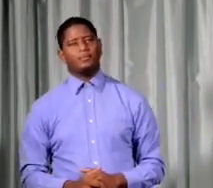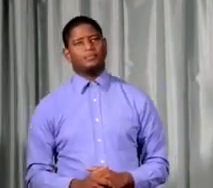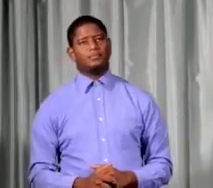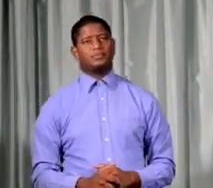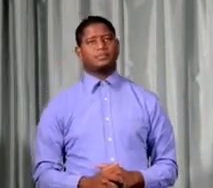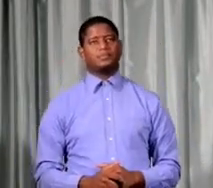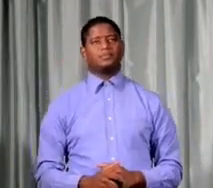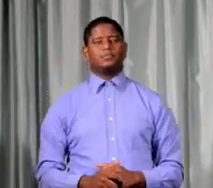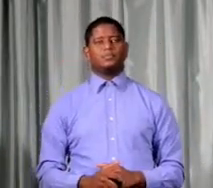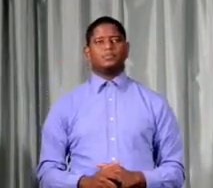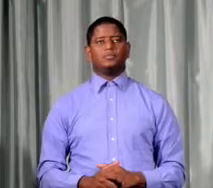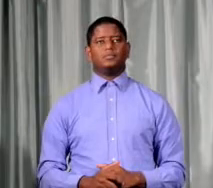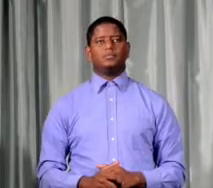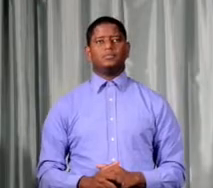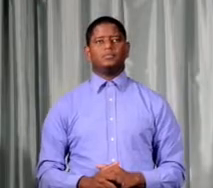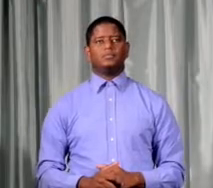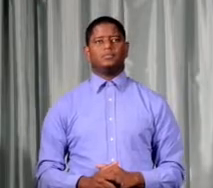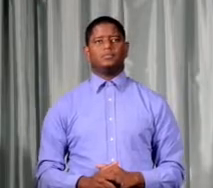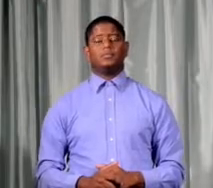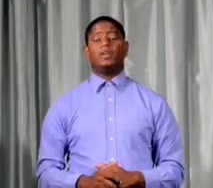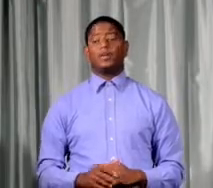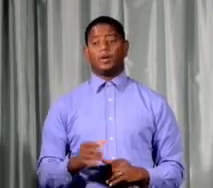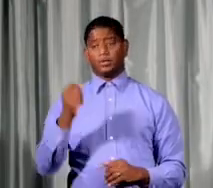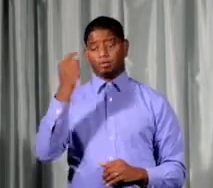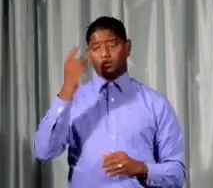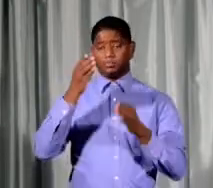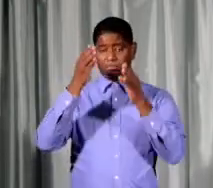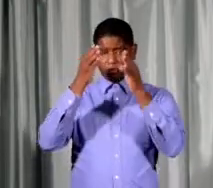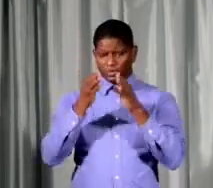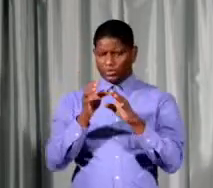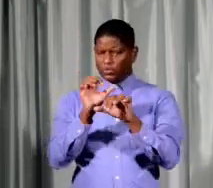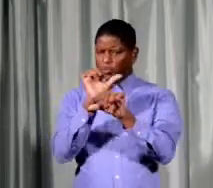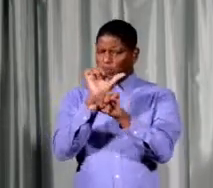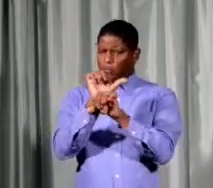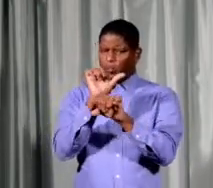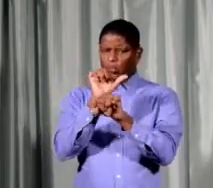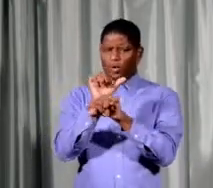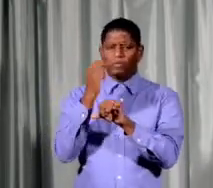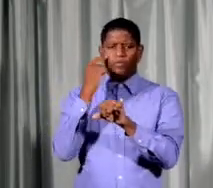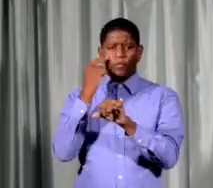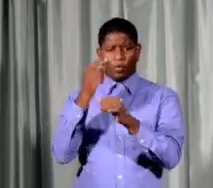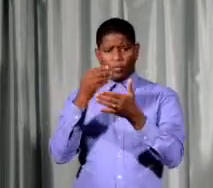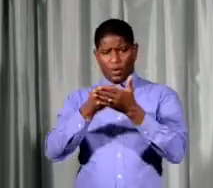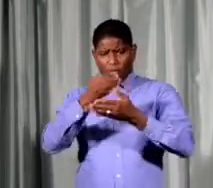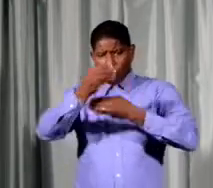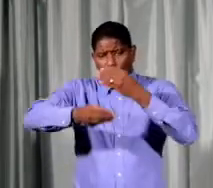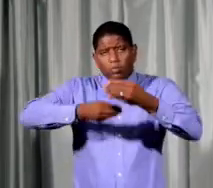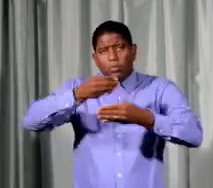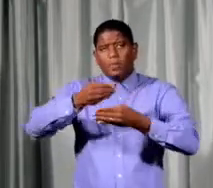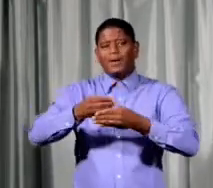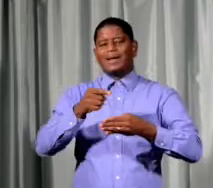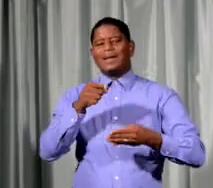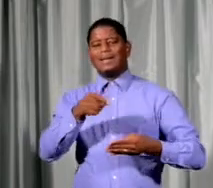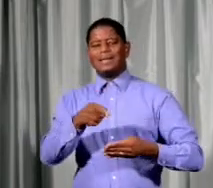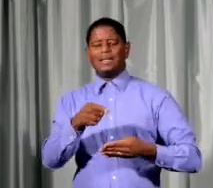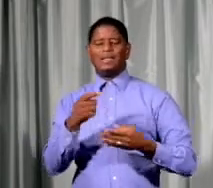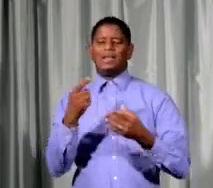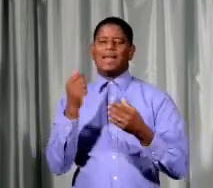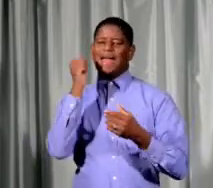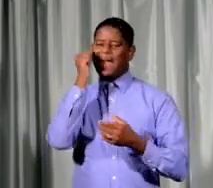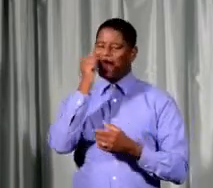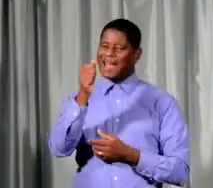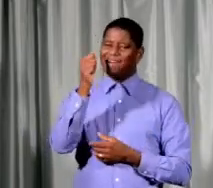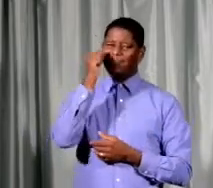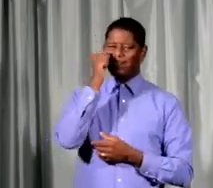right. This is what your accountant or an accounting person does every